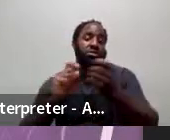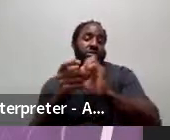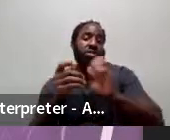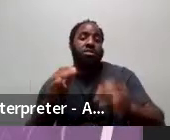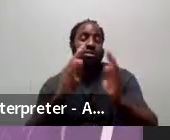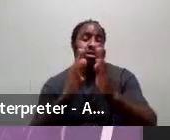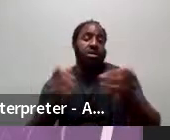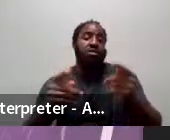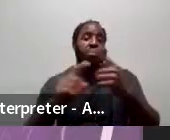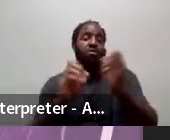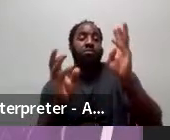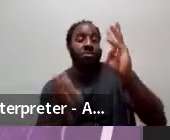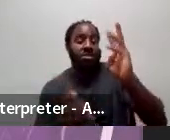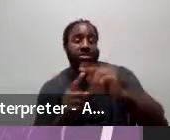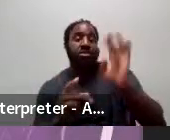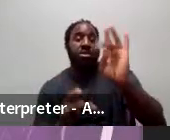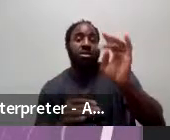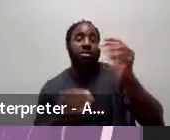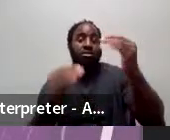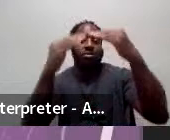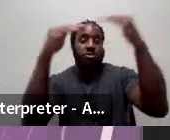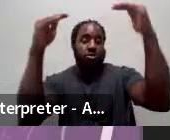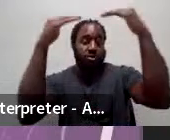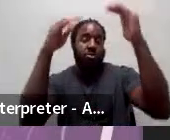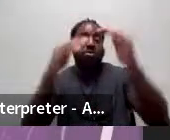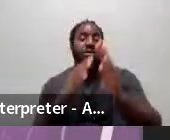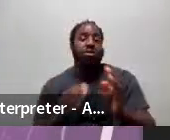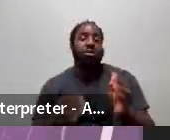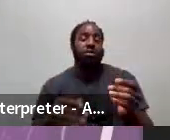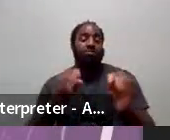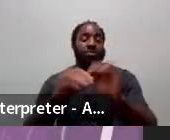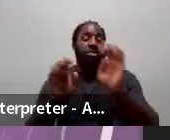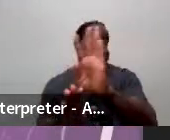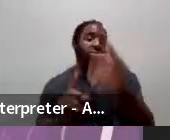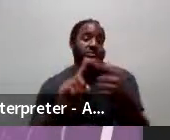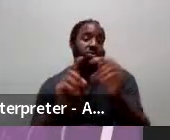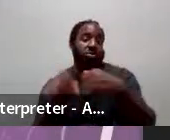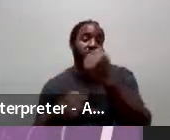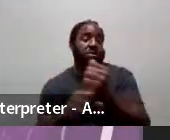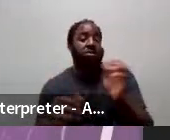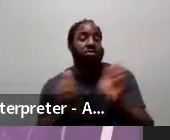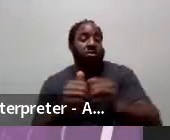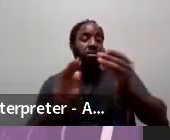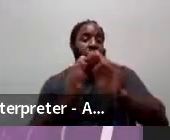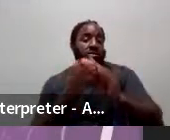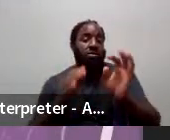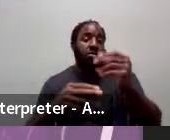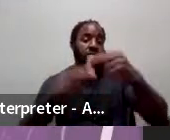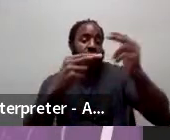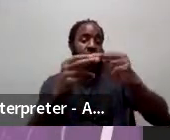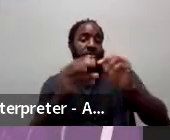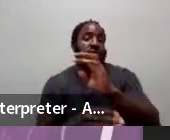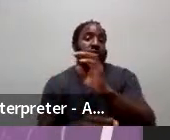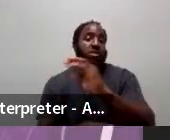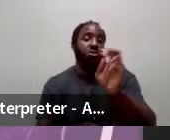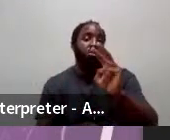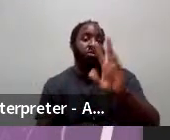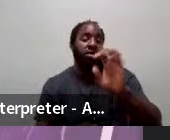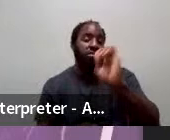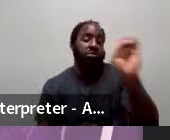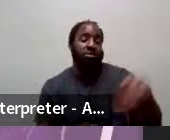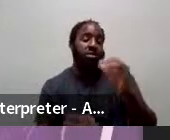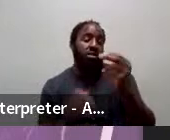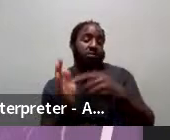8 stories in his first year. And with the community facility and 25% affordable